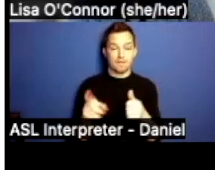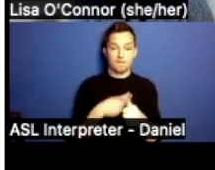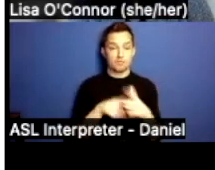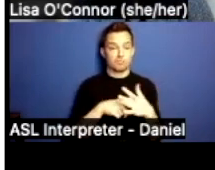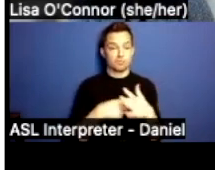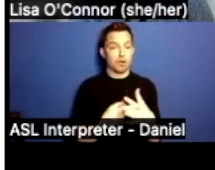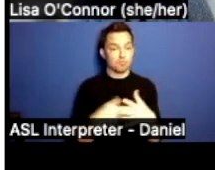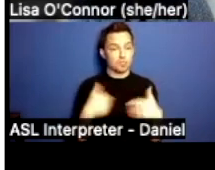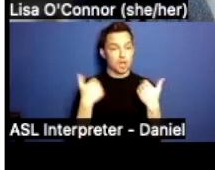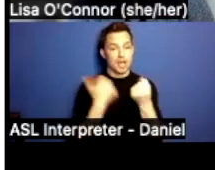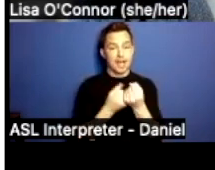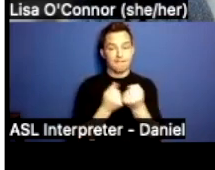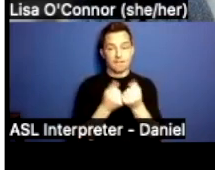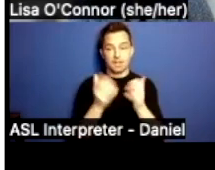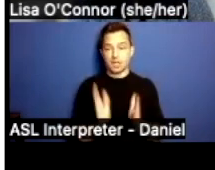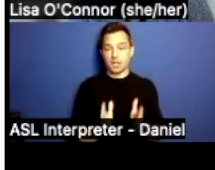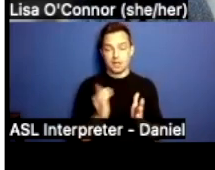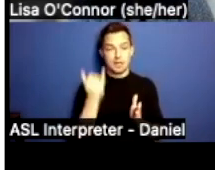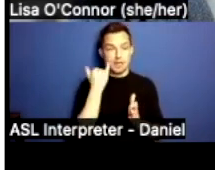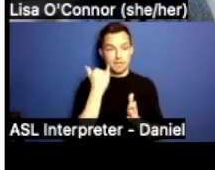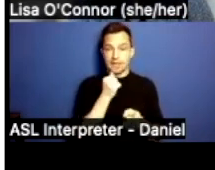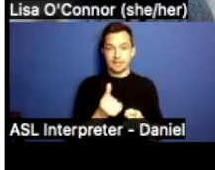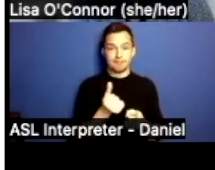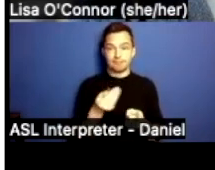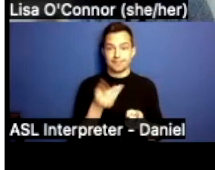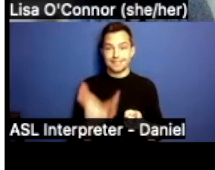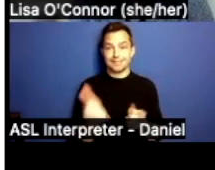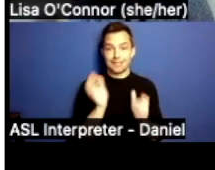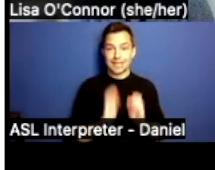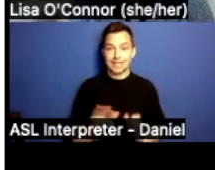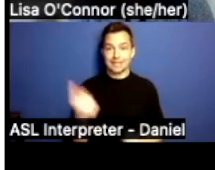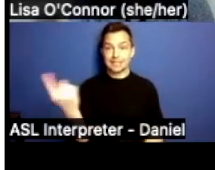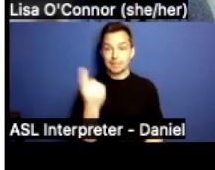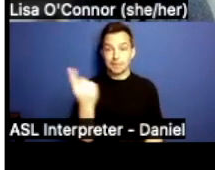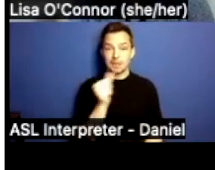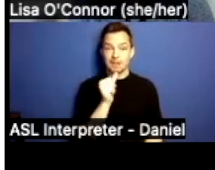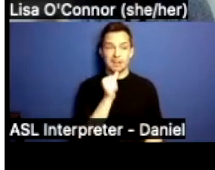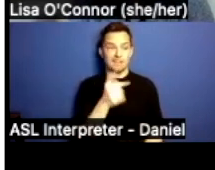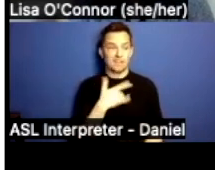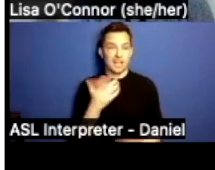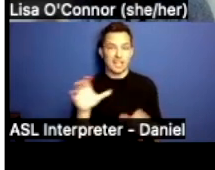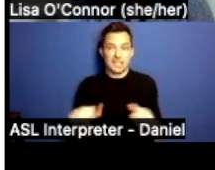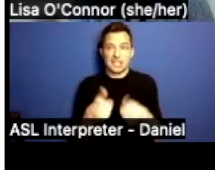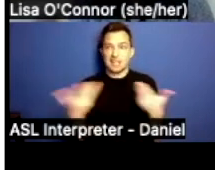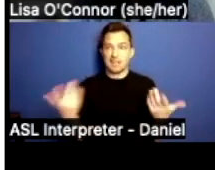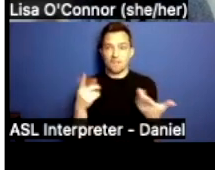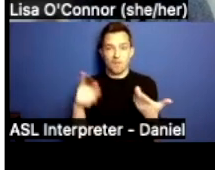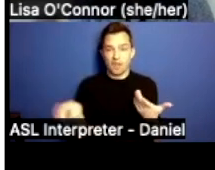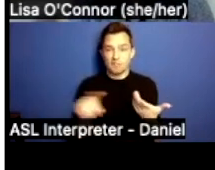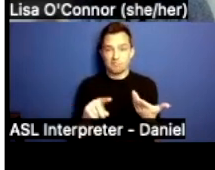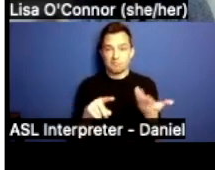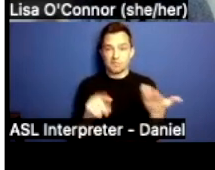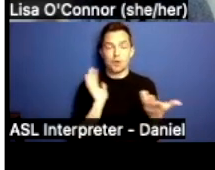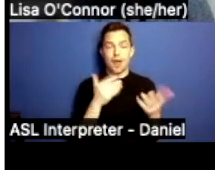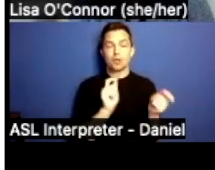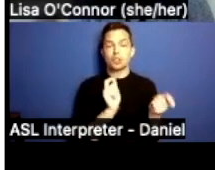being a young advocate, and if I didn't give a client something, I didn't feel like I had done anything for them. And so our shift is